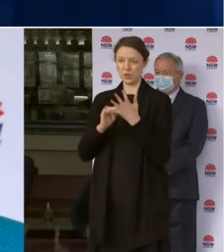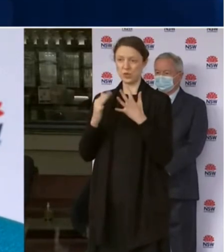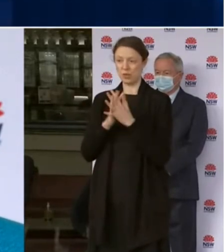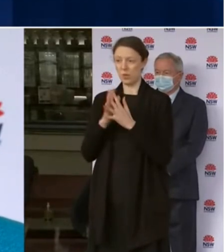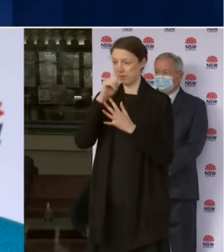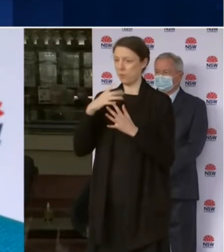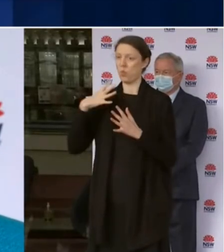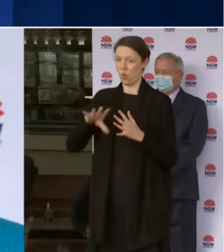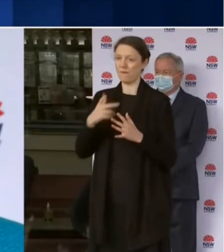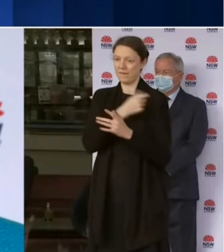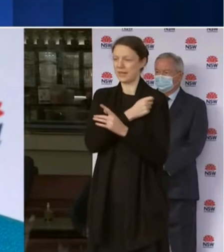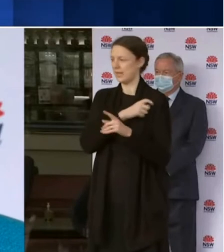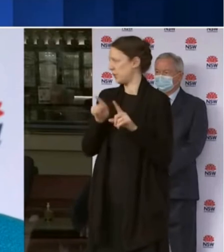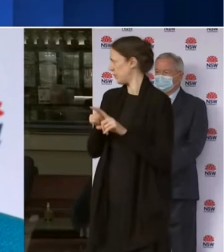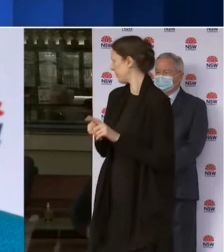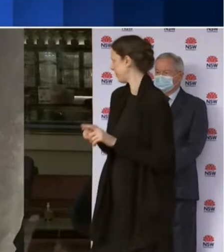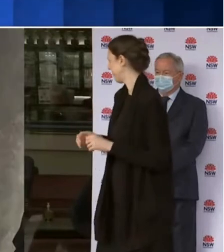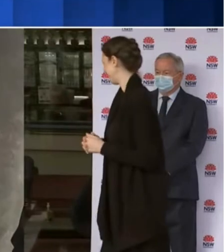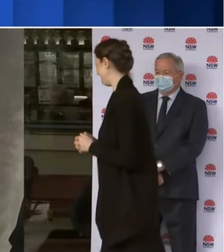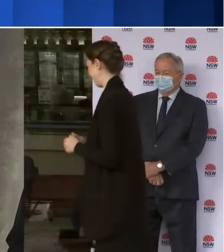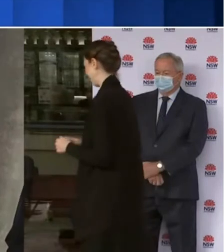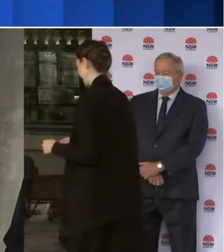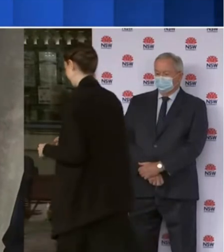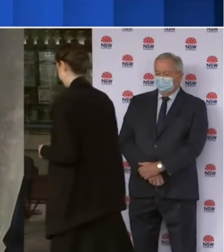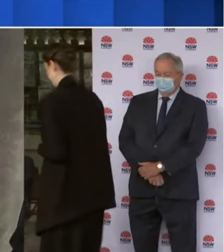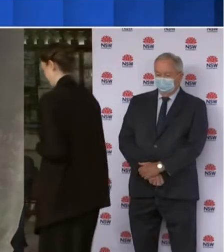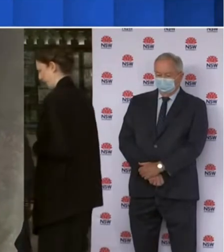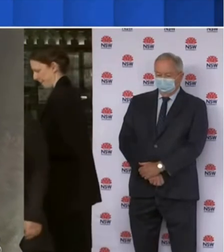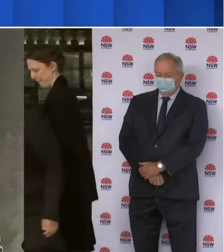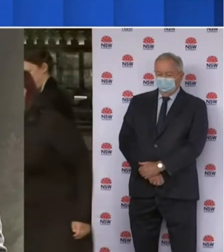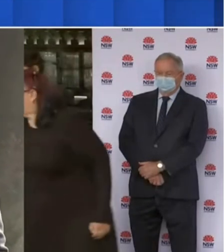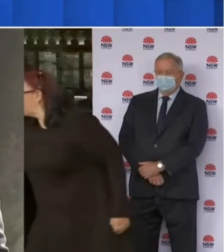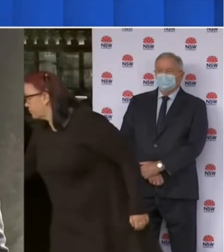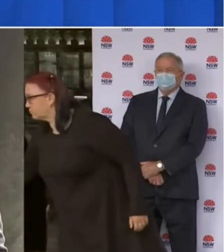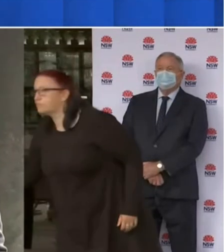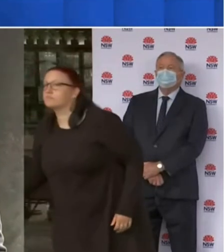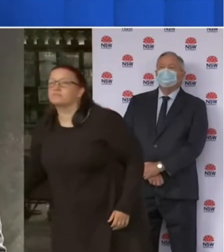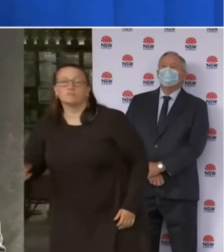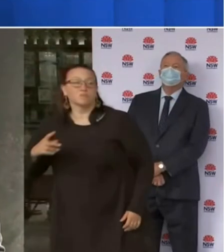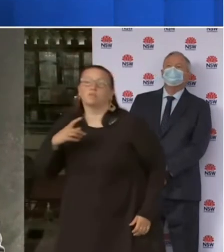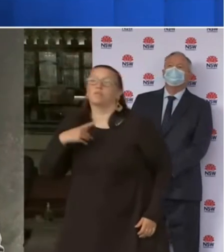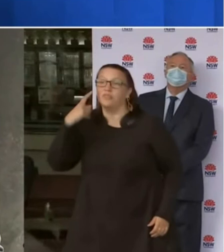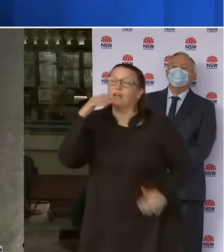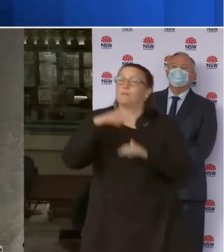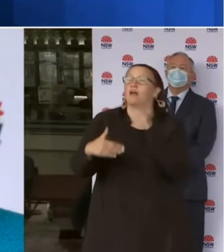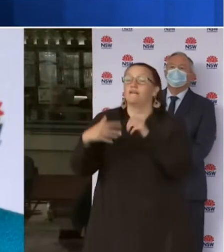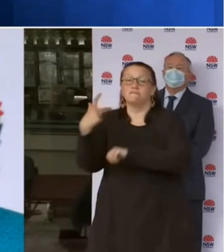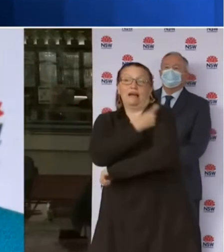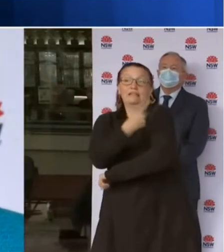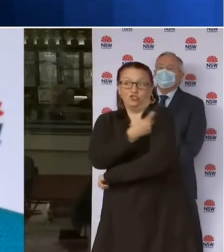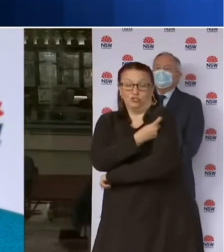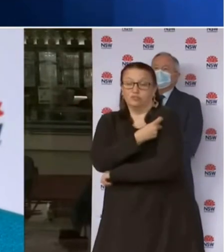demand for a safe vaccine. Would 50% vaccination rate be enough to avoid a lockdown?